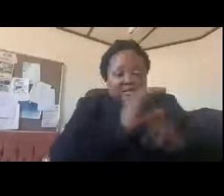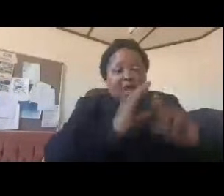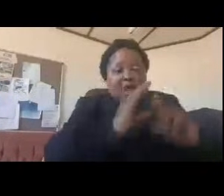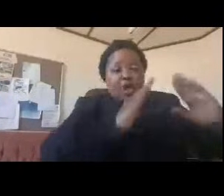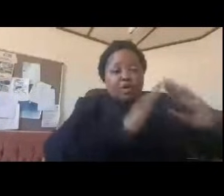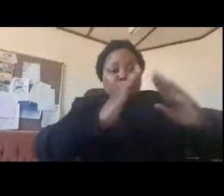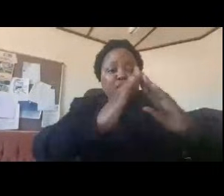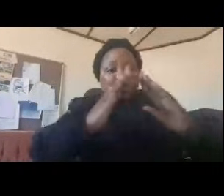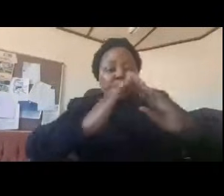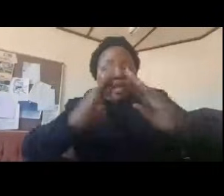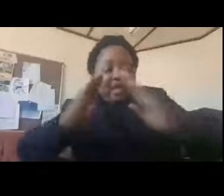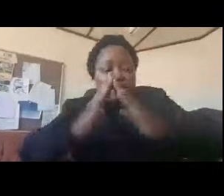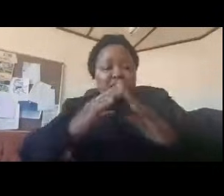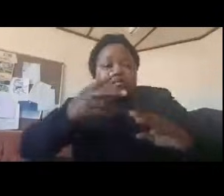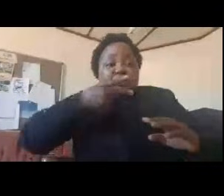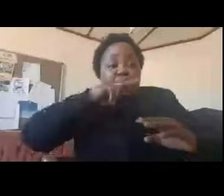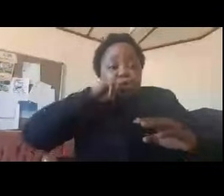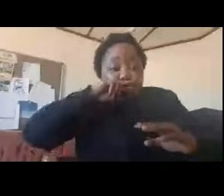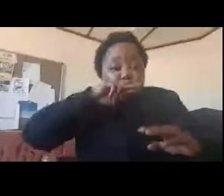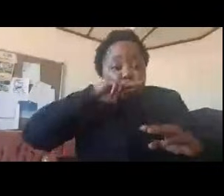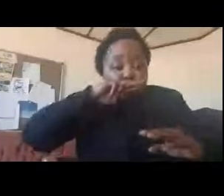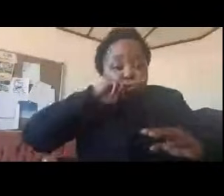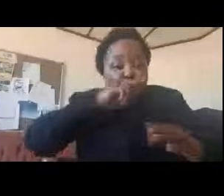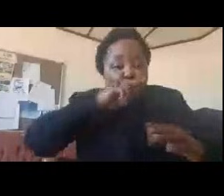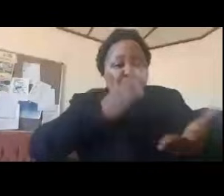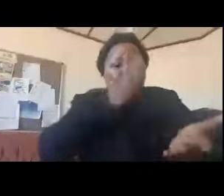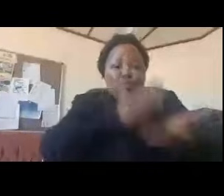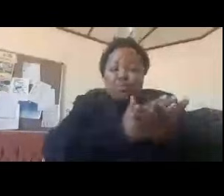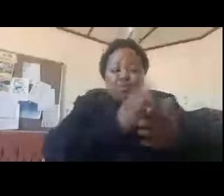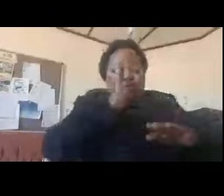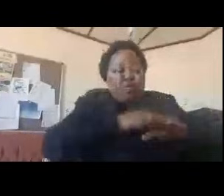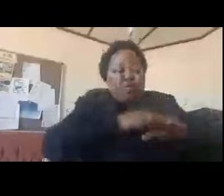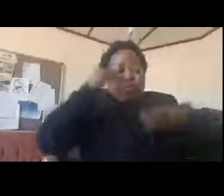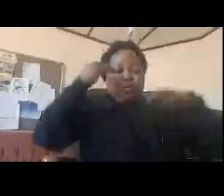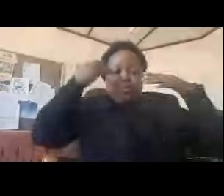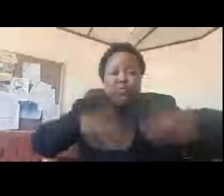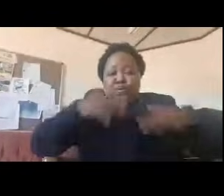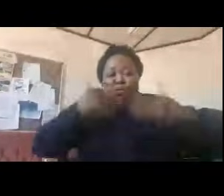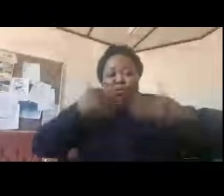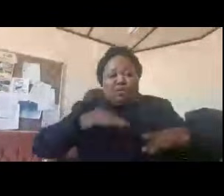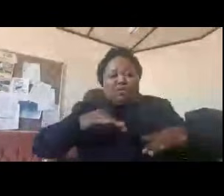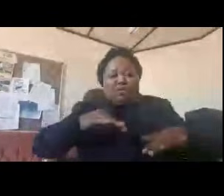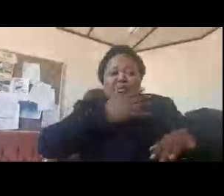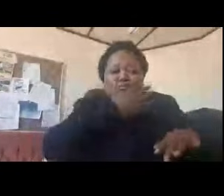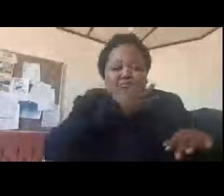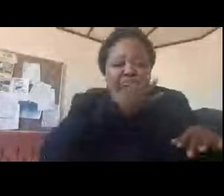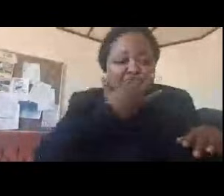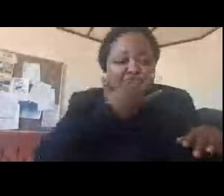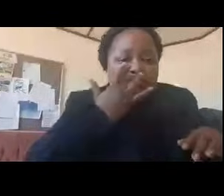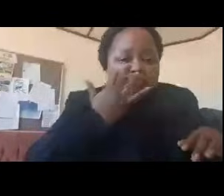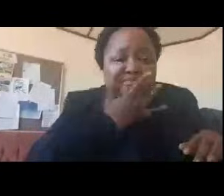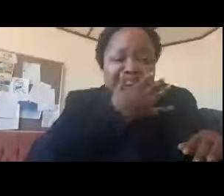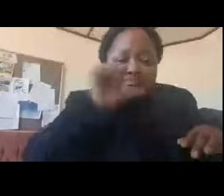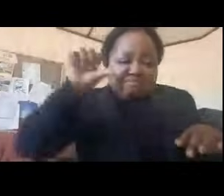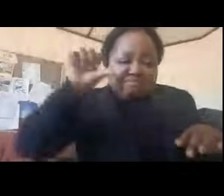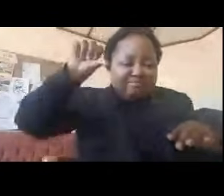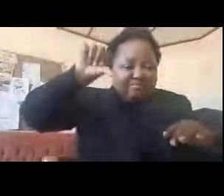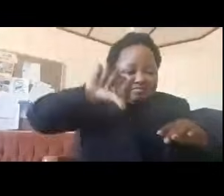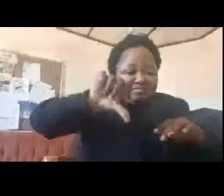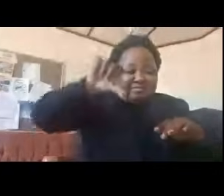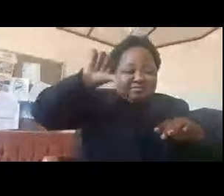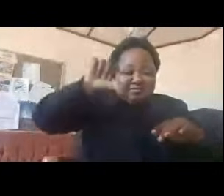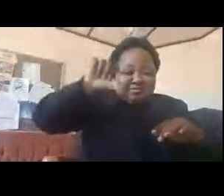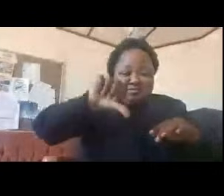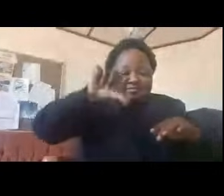tough. Smoking is gross. Smoking makes you smell bad. Smoking kills your kids